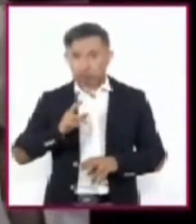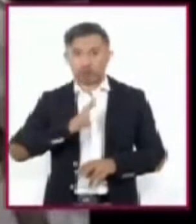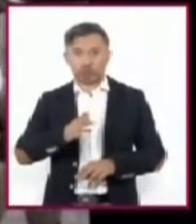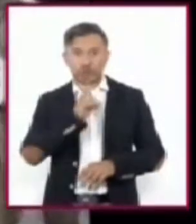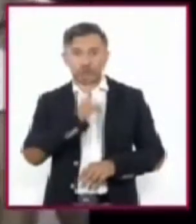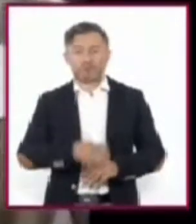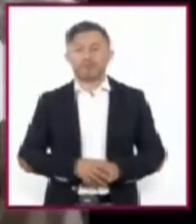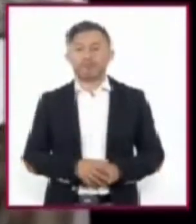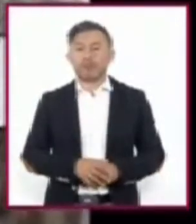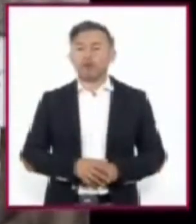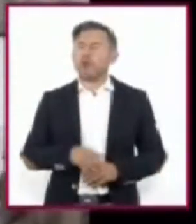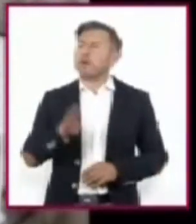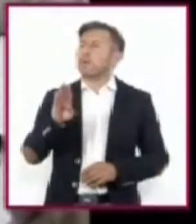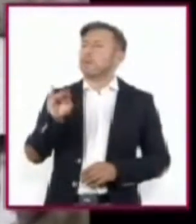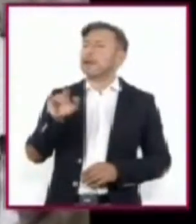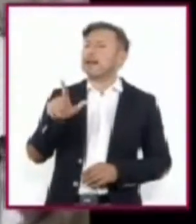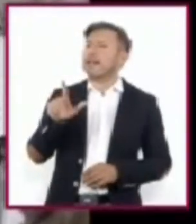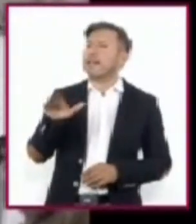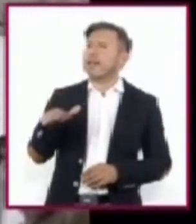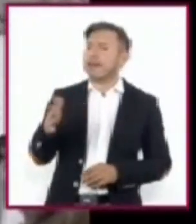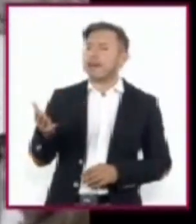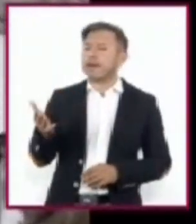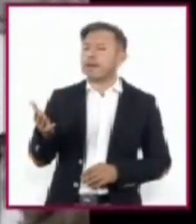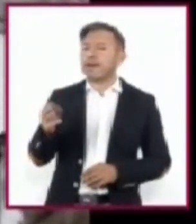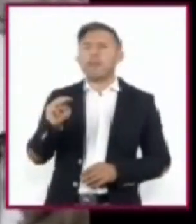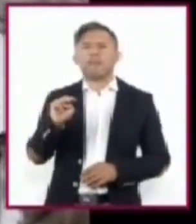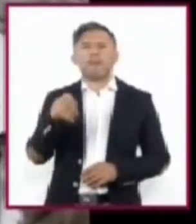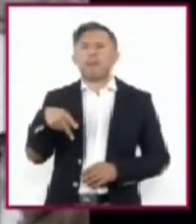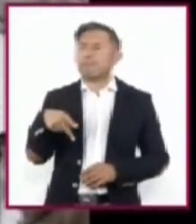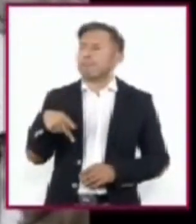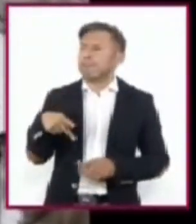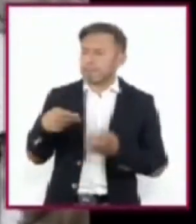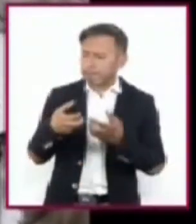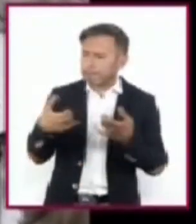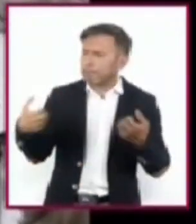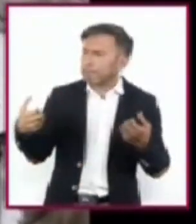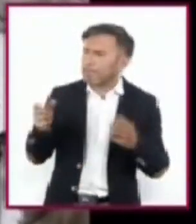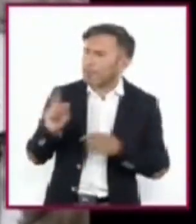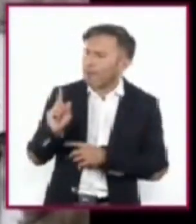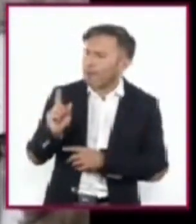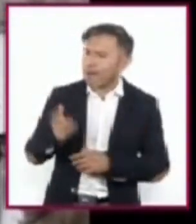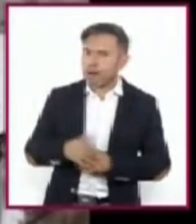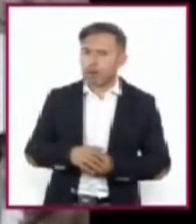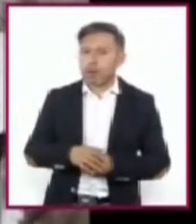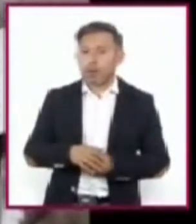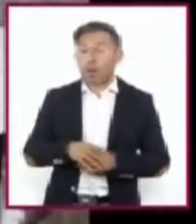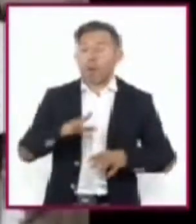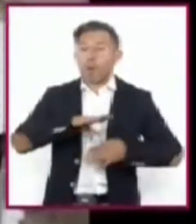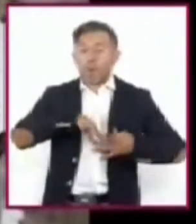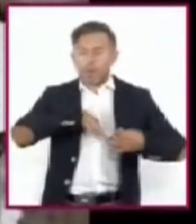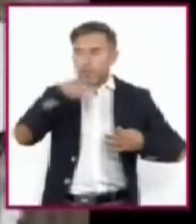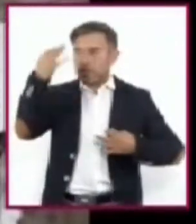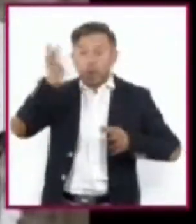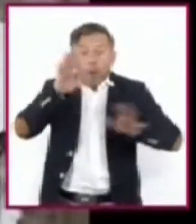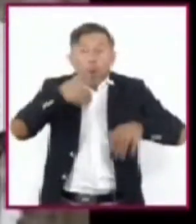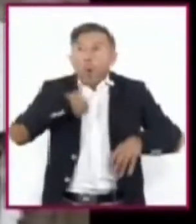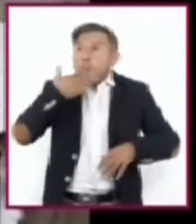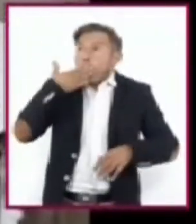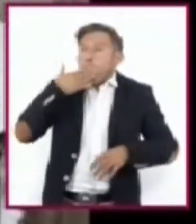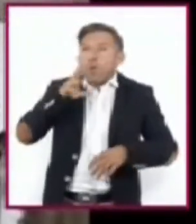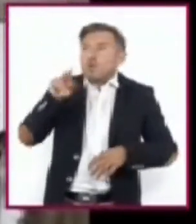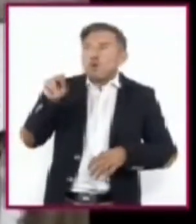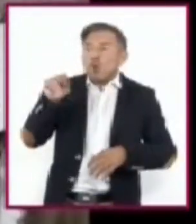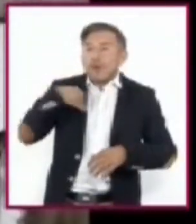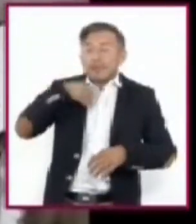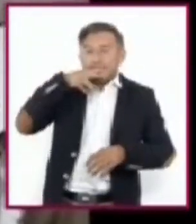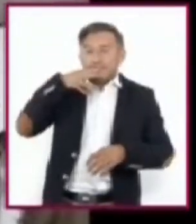So, Bill, where's the map? Oh, it's. Oh, oh, oh, oh no. Sorry.